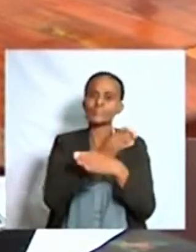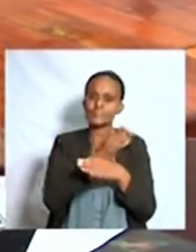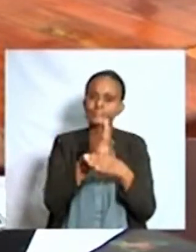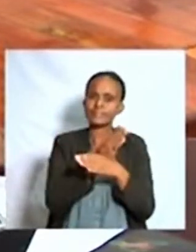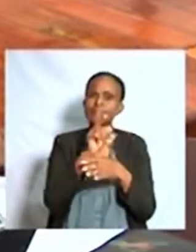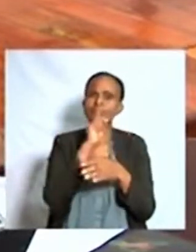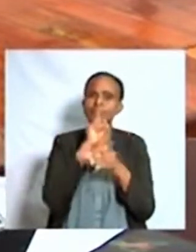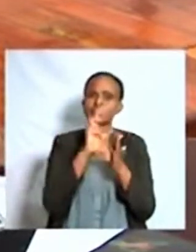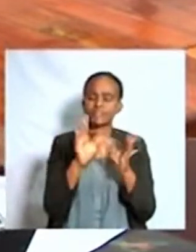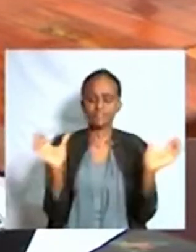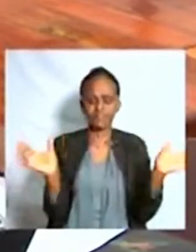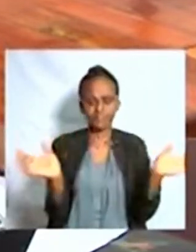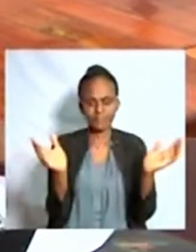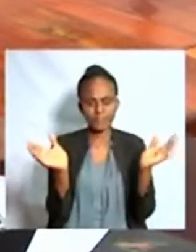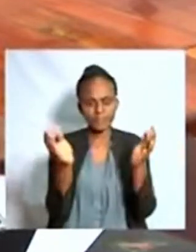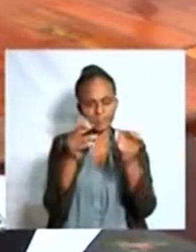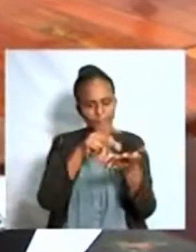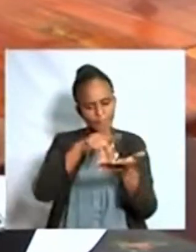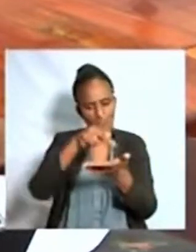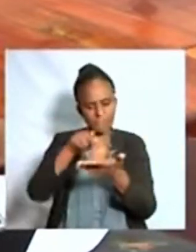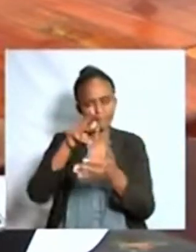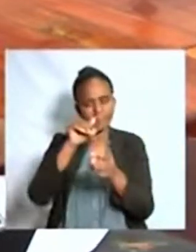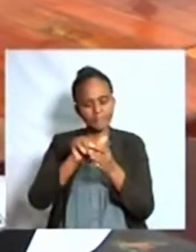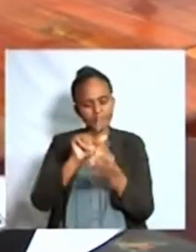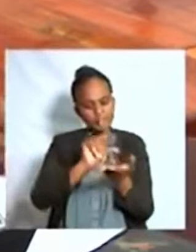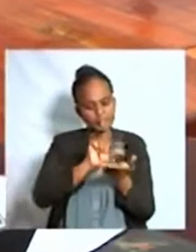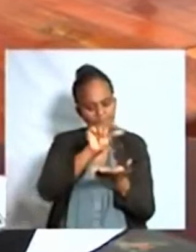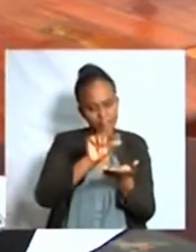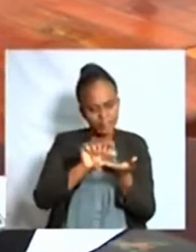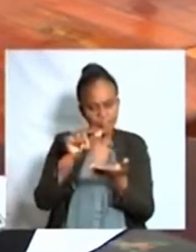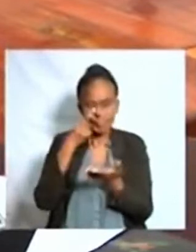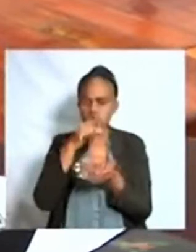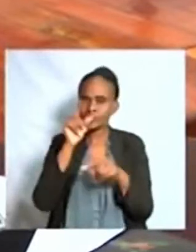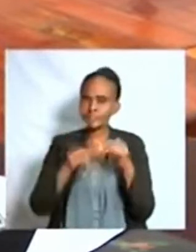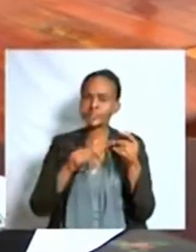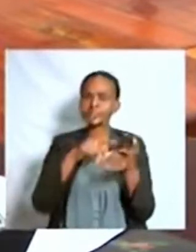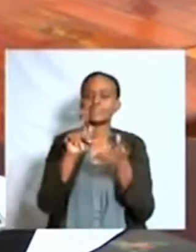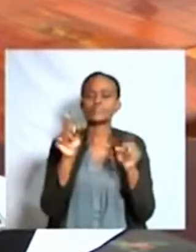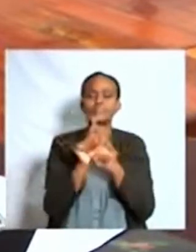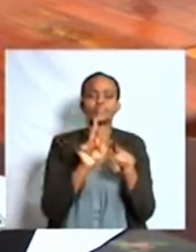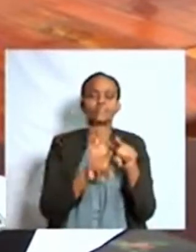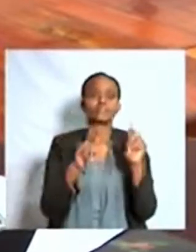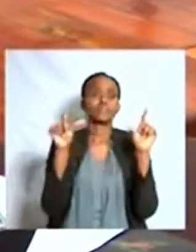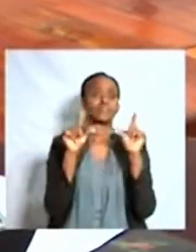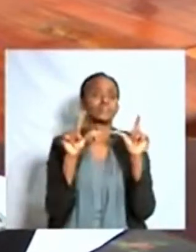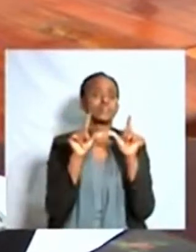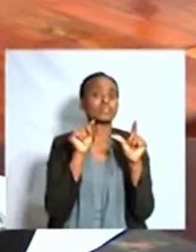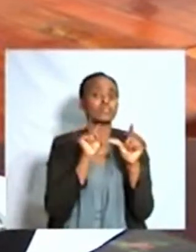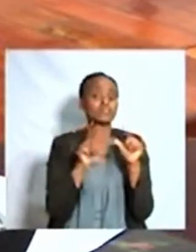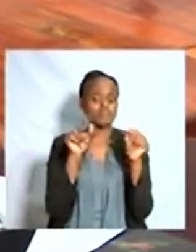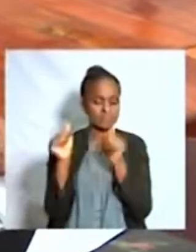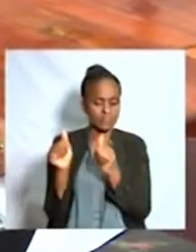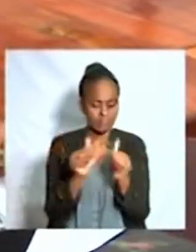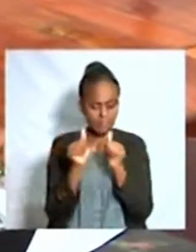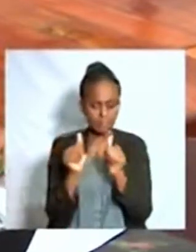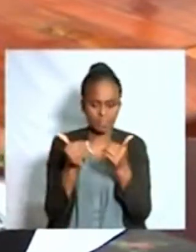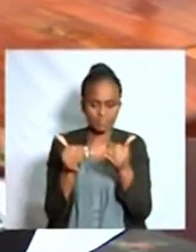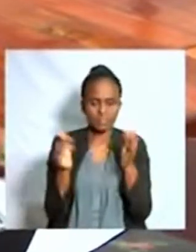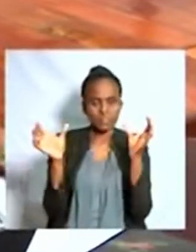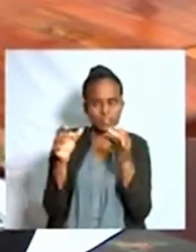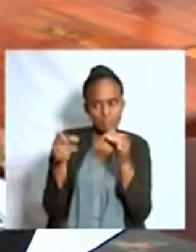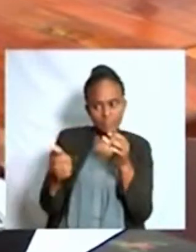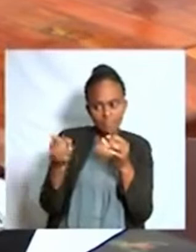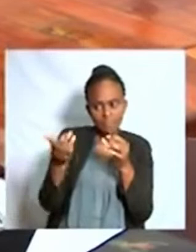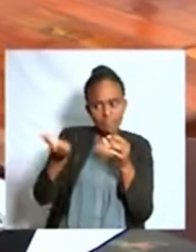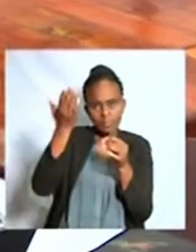encouraged to pay in installments for those that cannot pay at once. Under licenses, Chair, the action taken is that the Council has